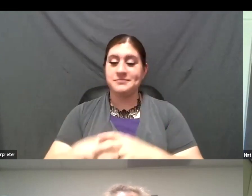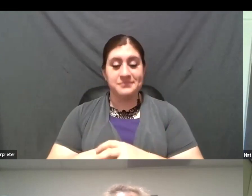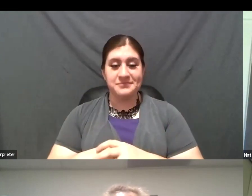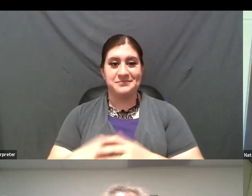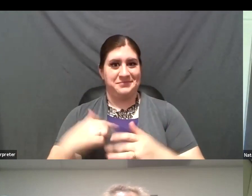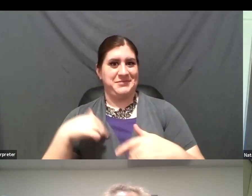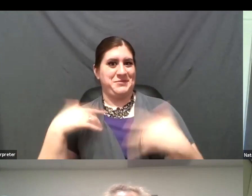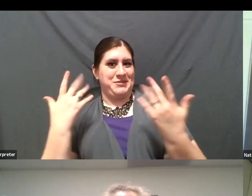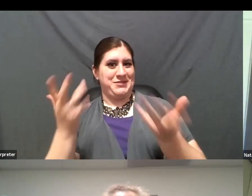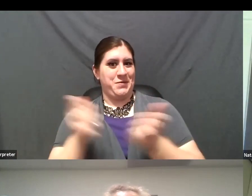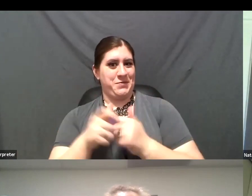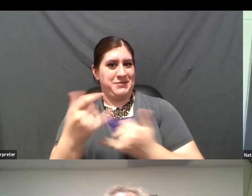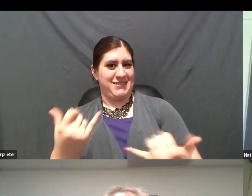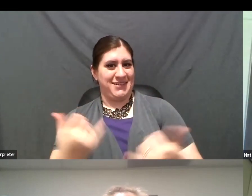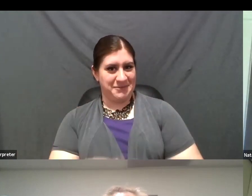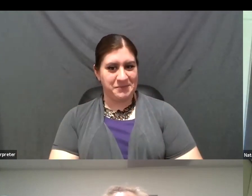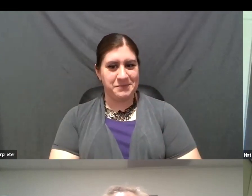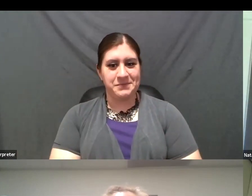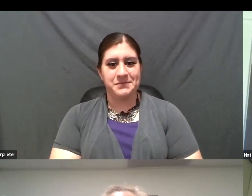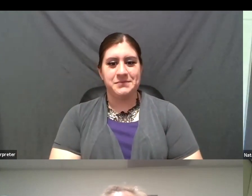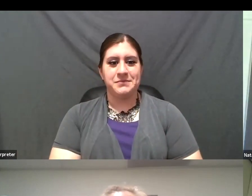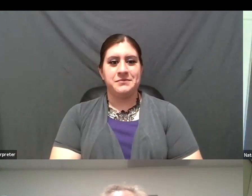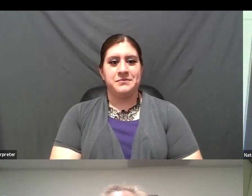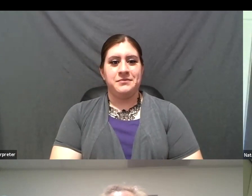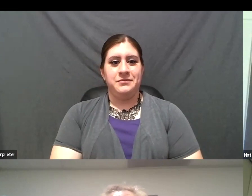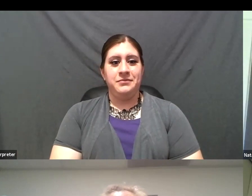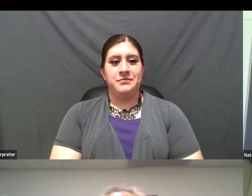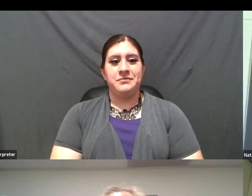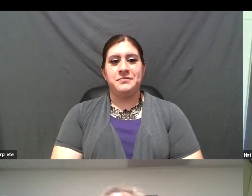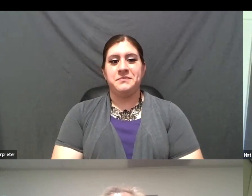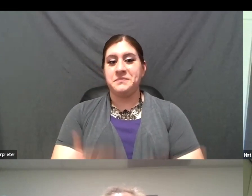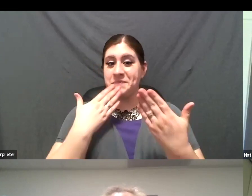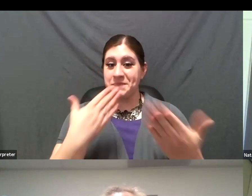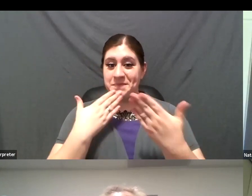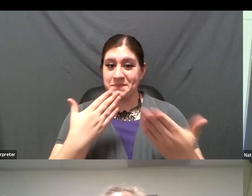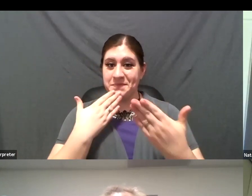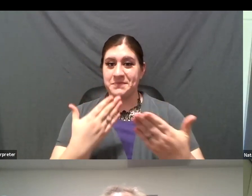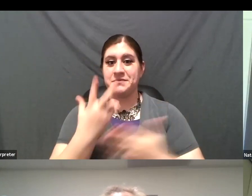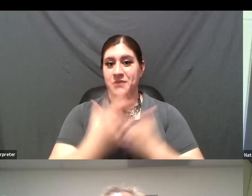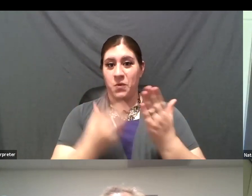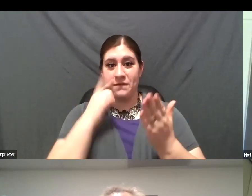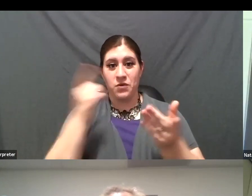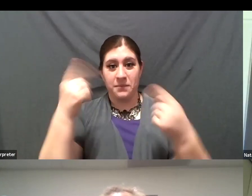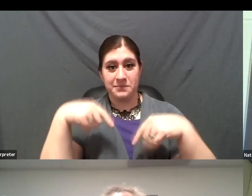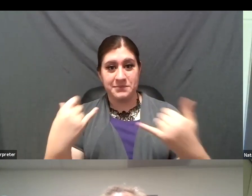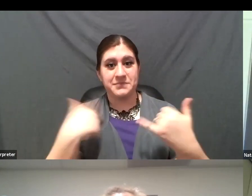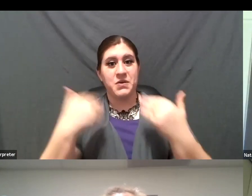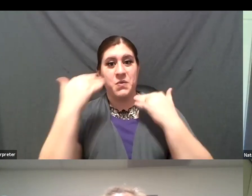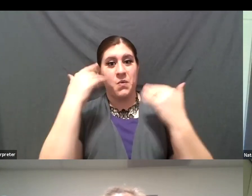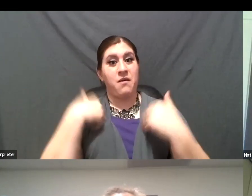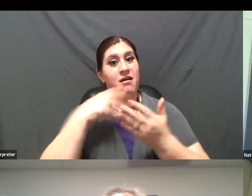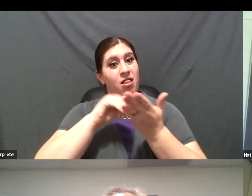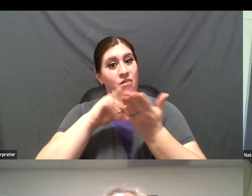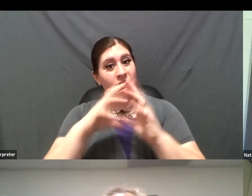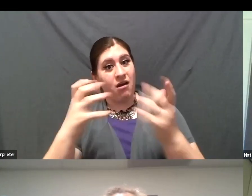you today. So. Well, Dr. Christensen and Dr. Terry, thank you so much for being here today. I know that I learned a lot, but